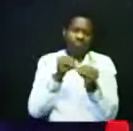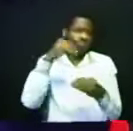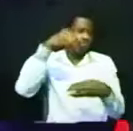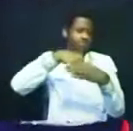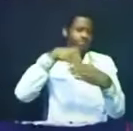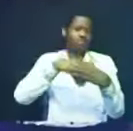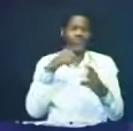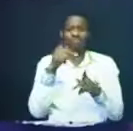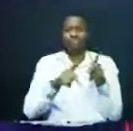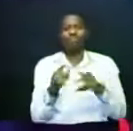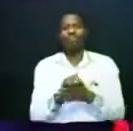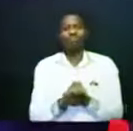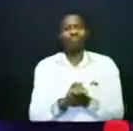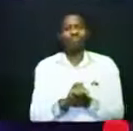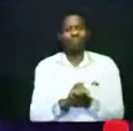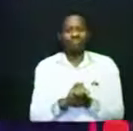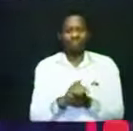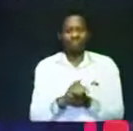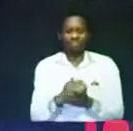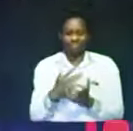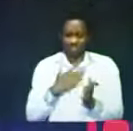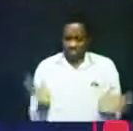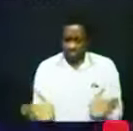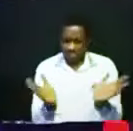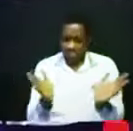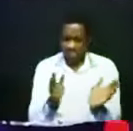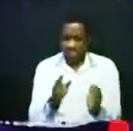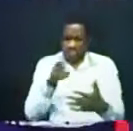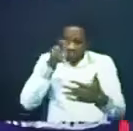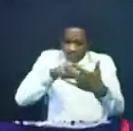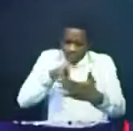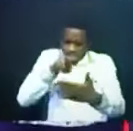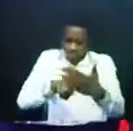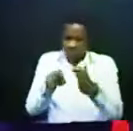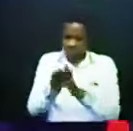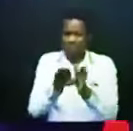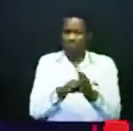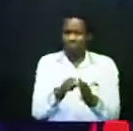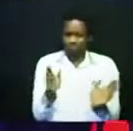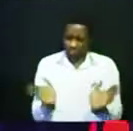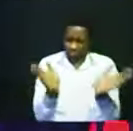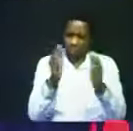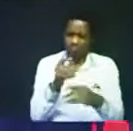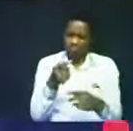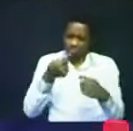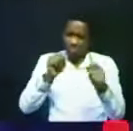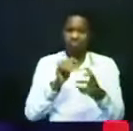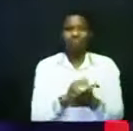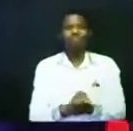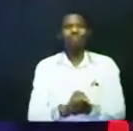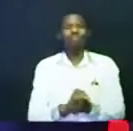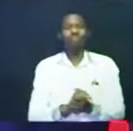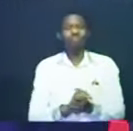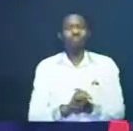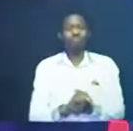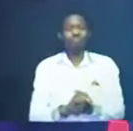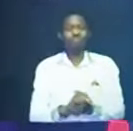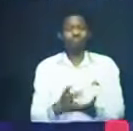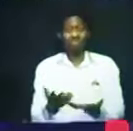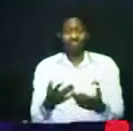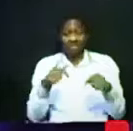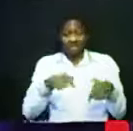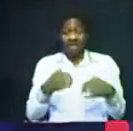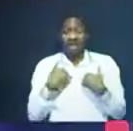I want to encourage you to go to the word. These days we see Russia, Ukraine war, they are